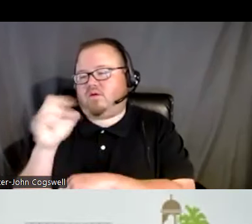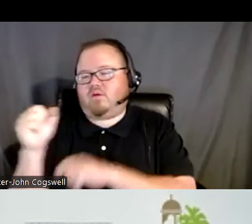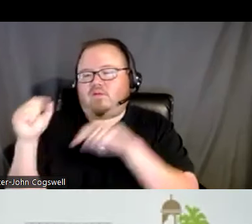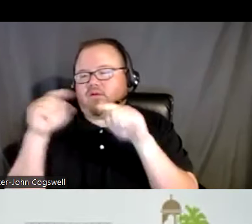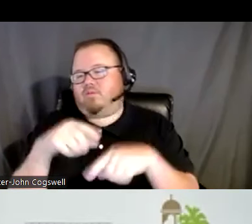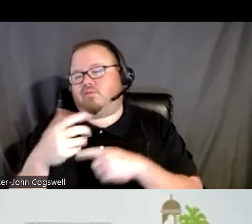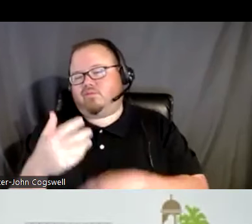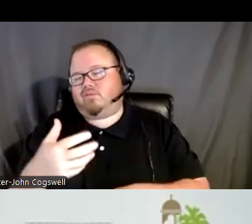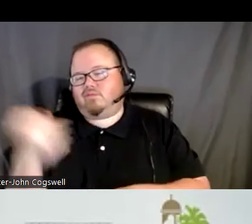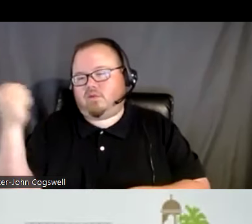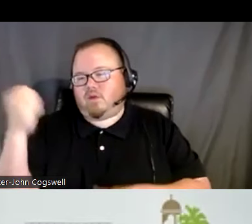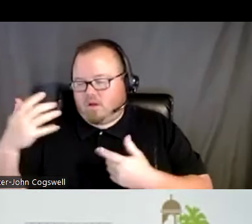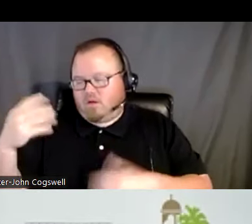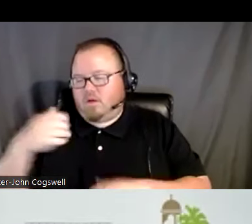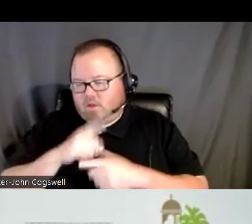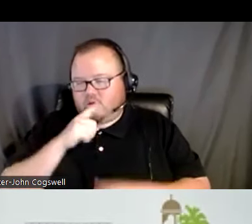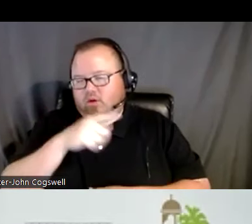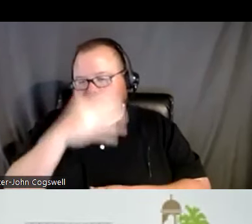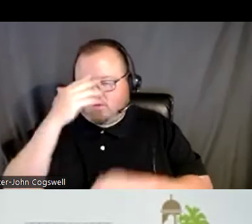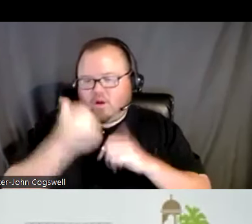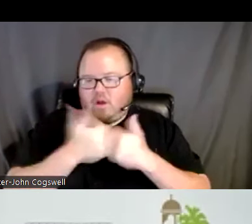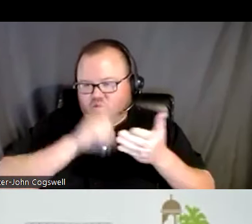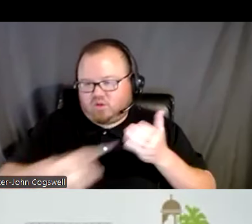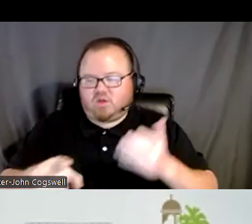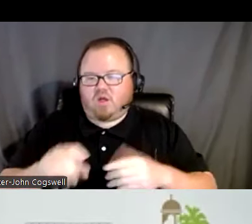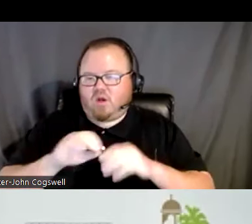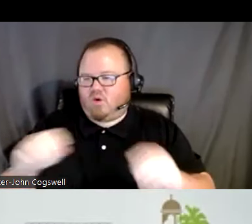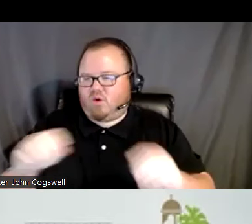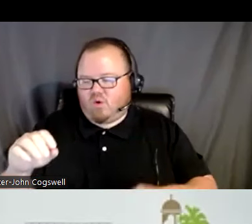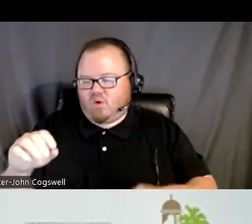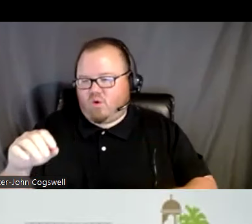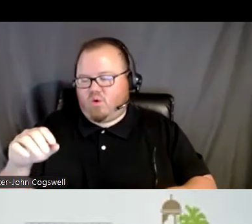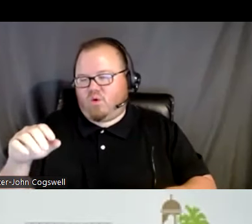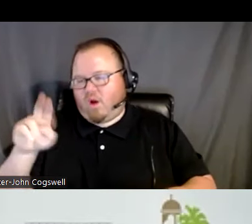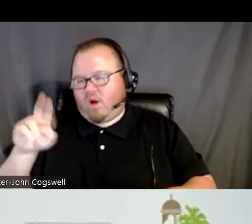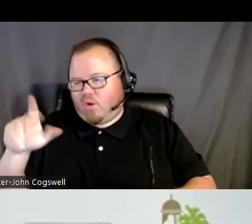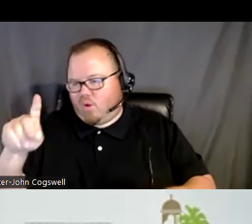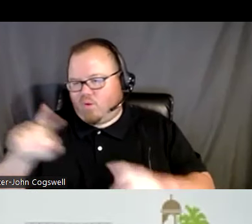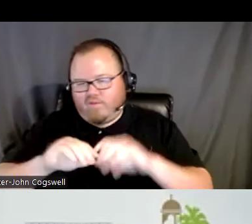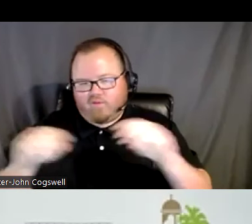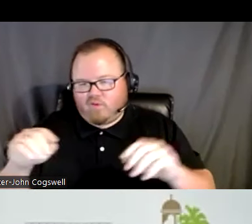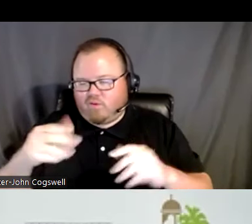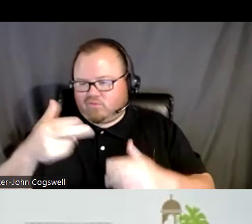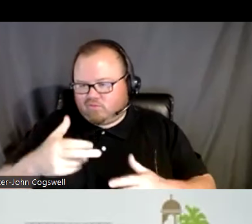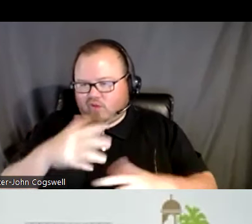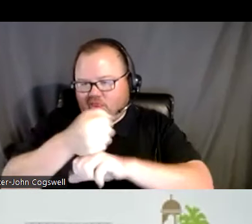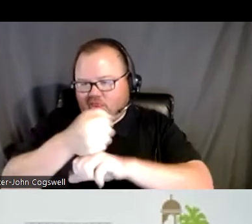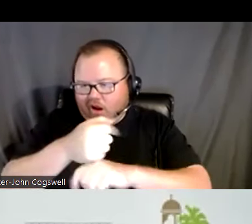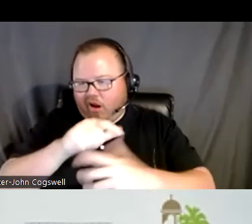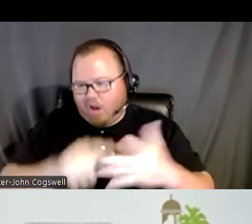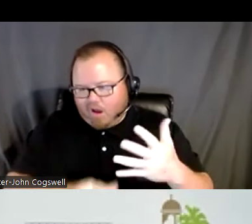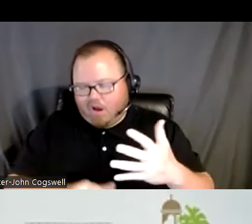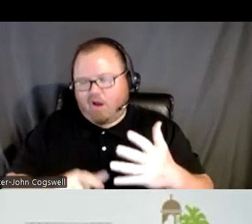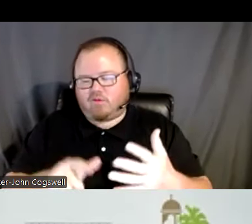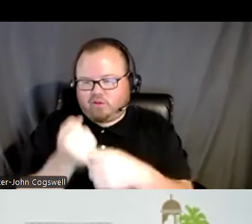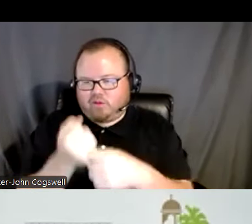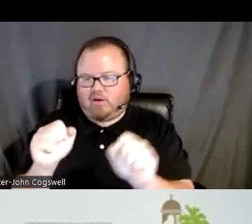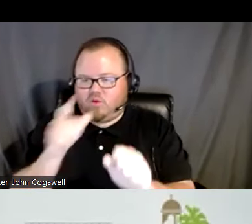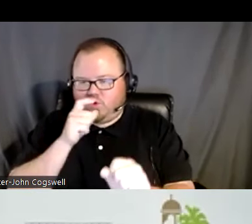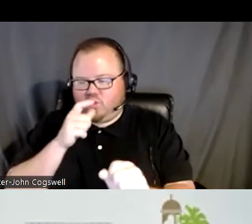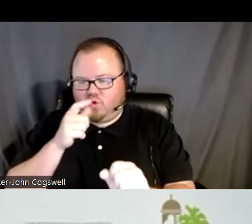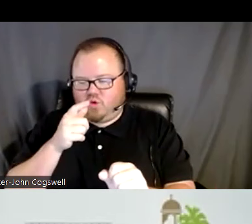home to get those guns, making sure that they know how to check that it's unloaded. They have a gun safe, they have gun locks. So you want somebody who's competent